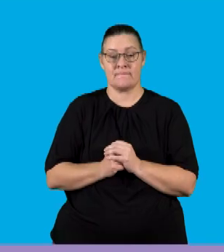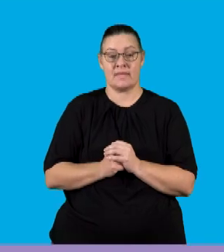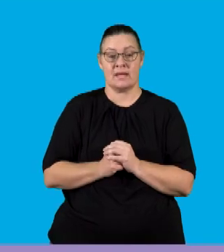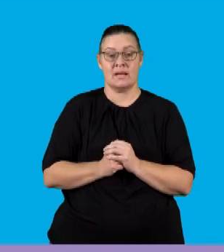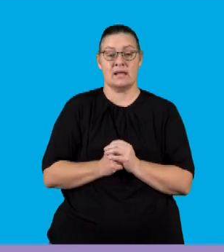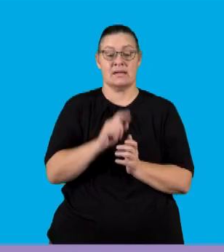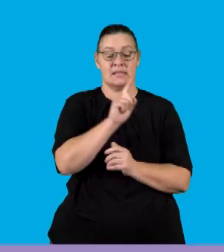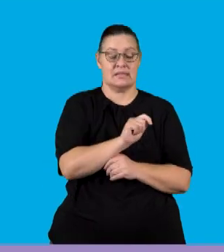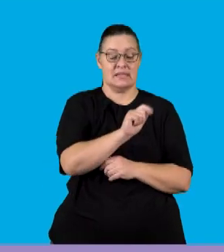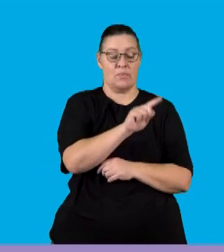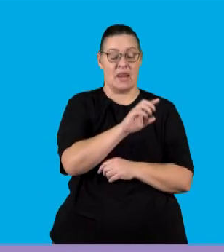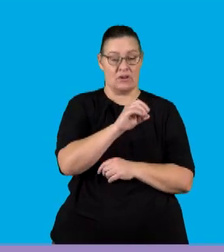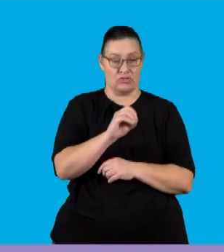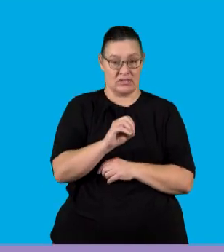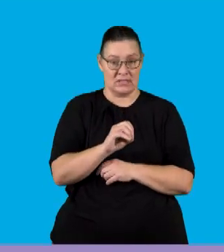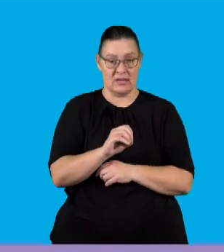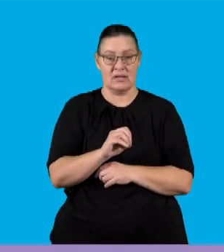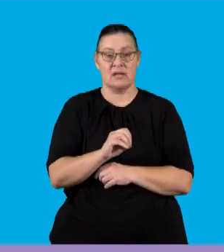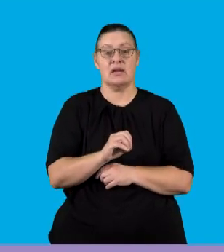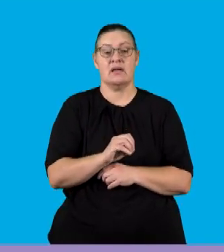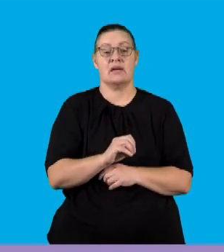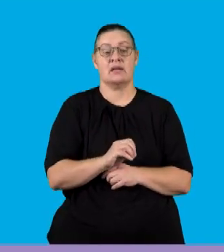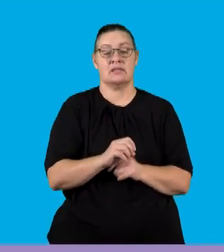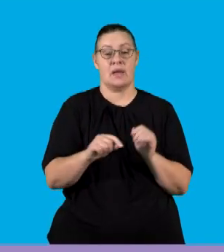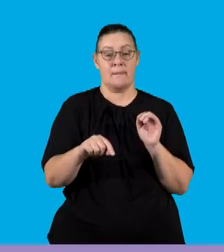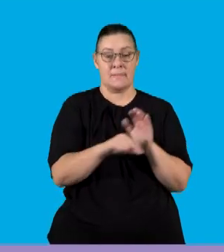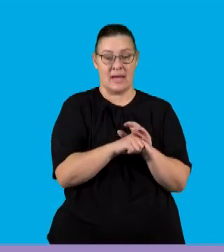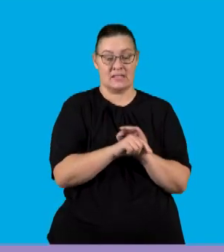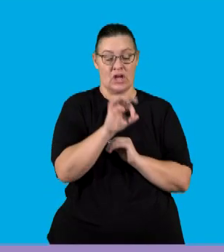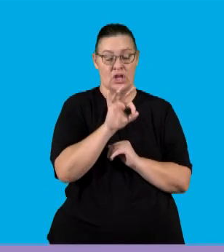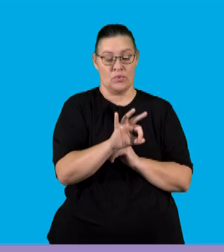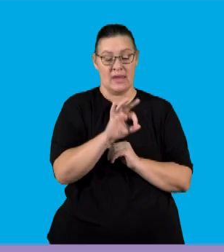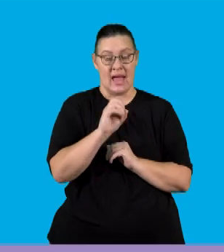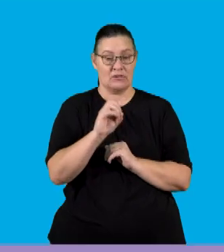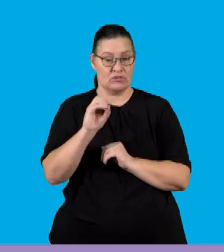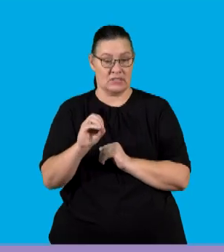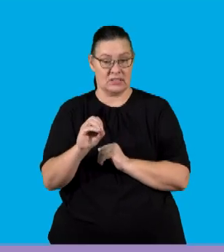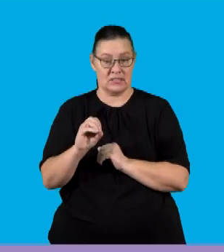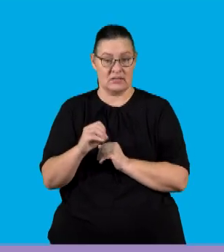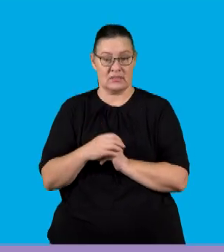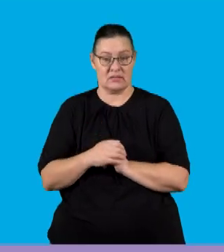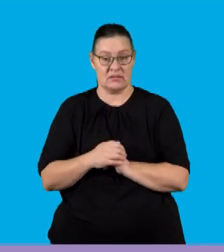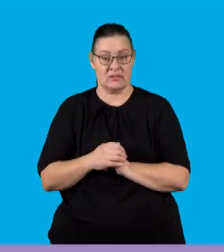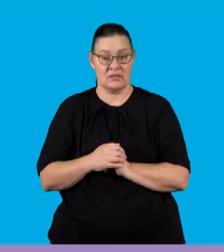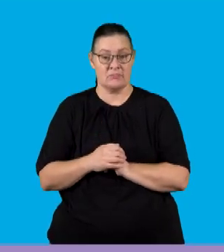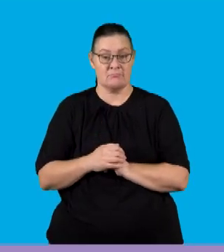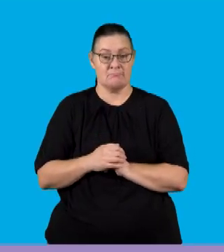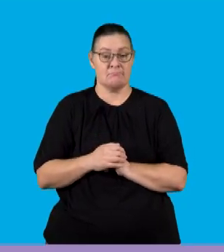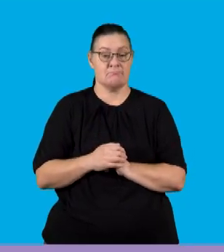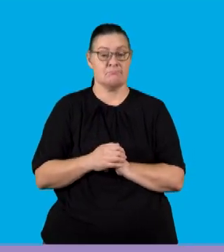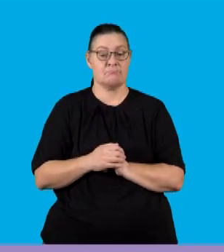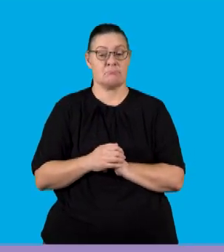is negative 3 multiplied by 100? Yes, that is going to give us